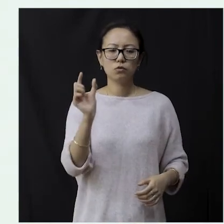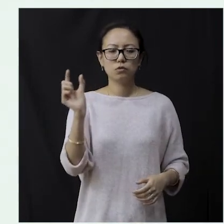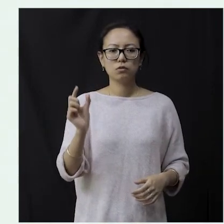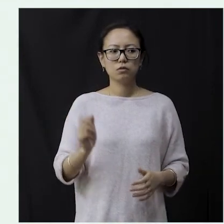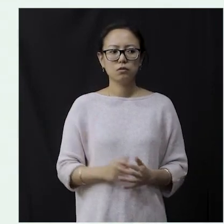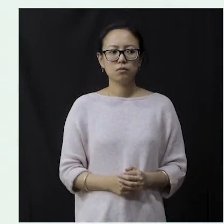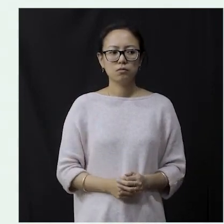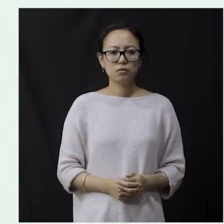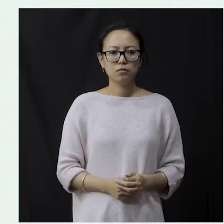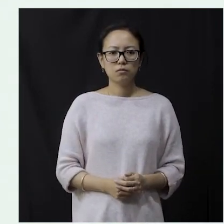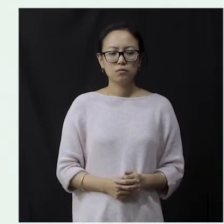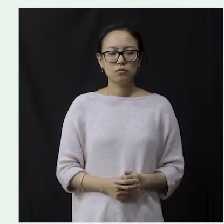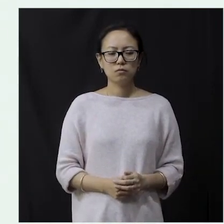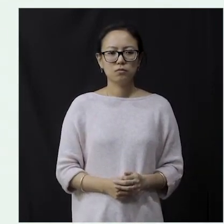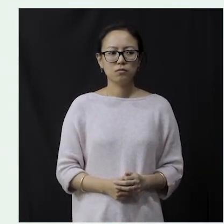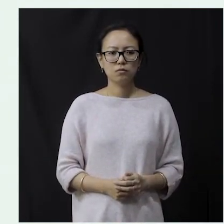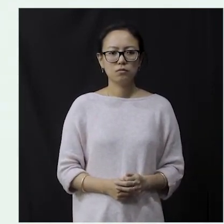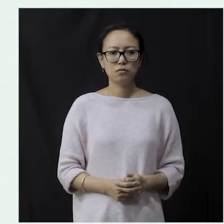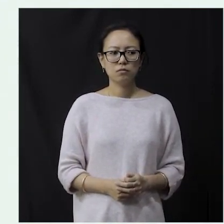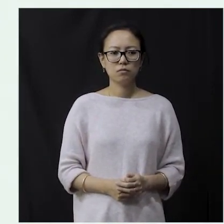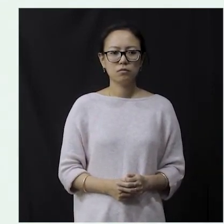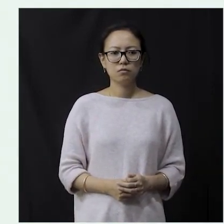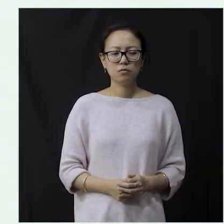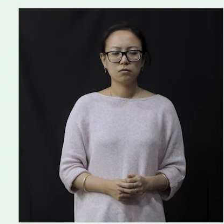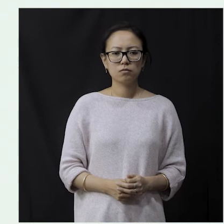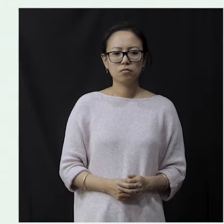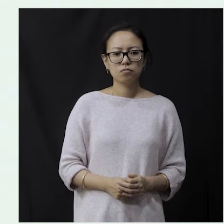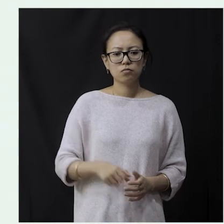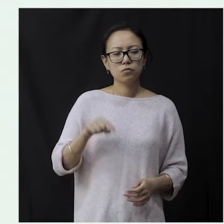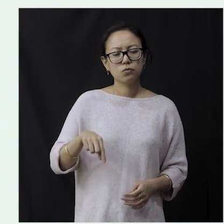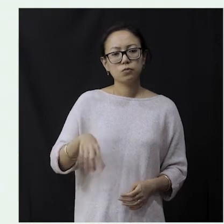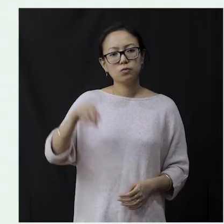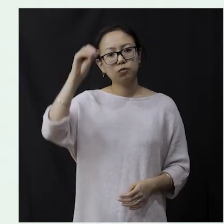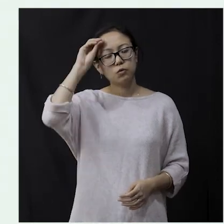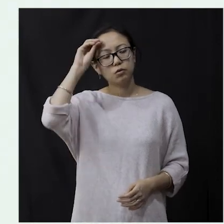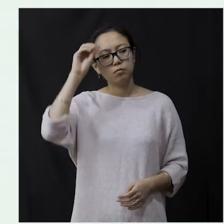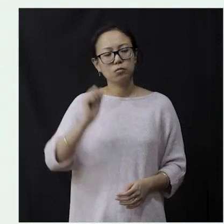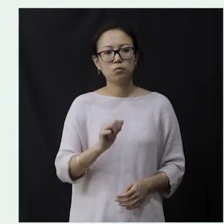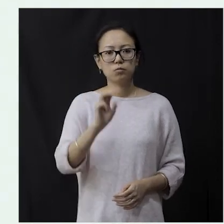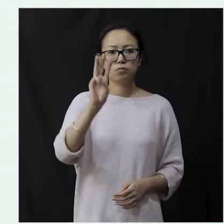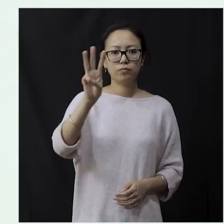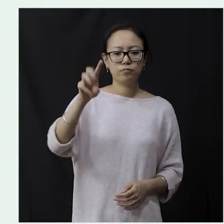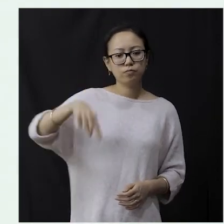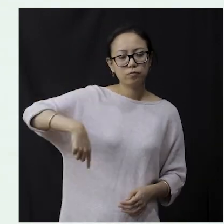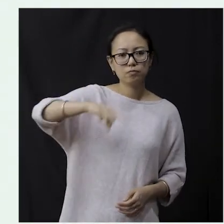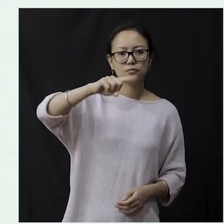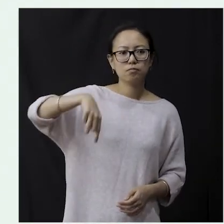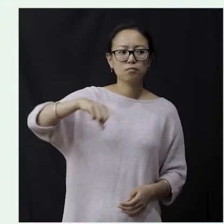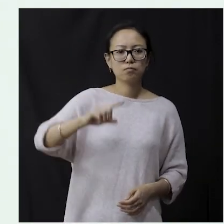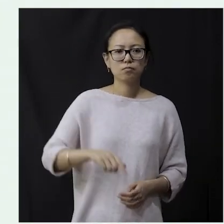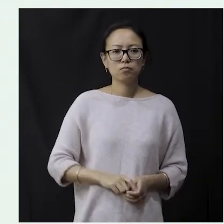that. So here you have learned about the three types of transportation,